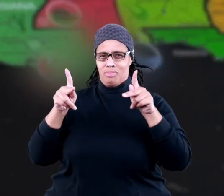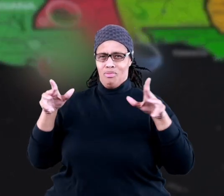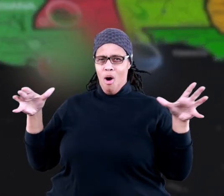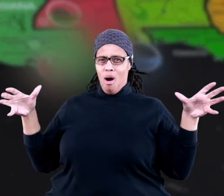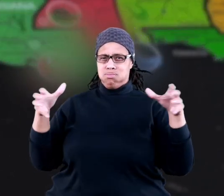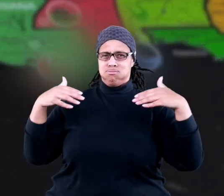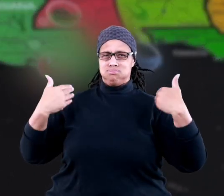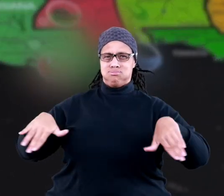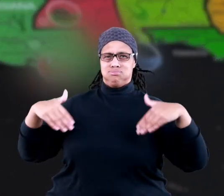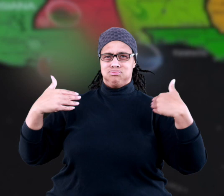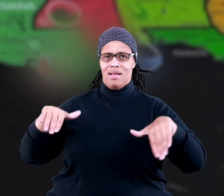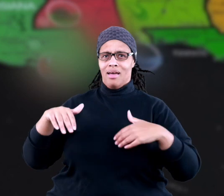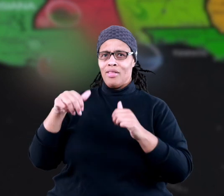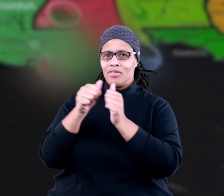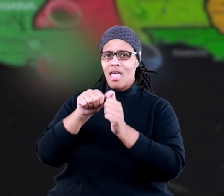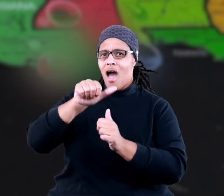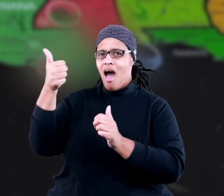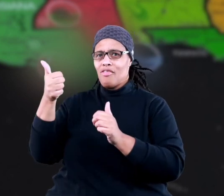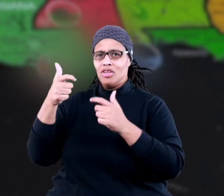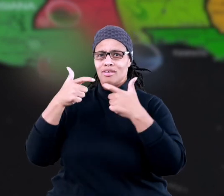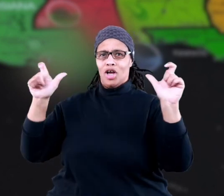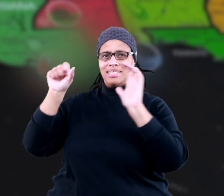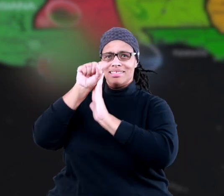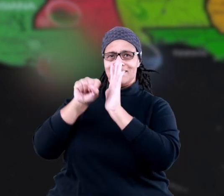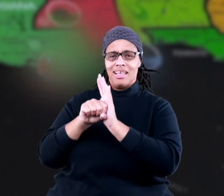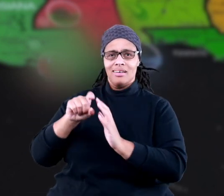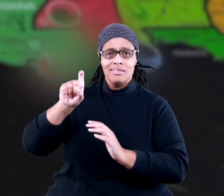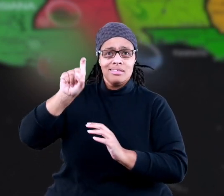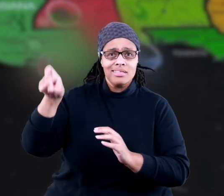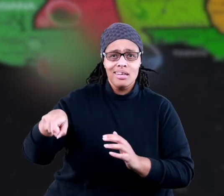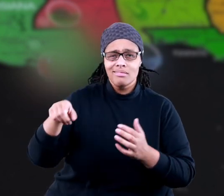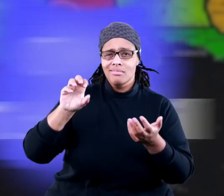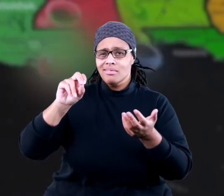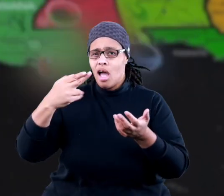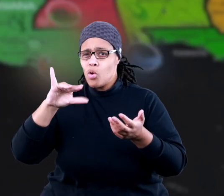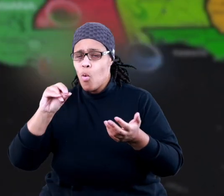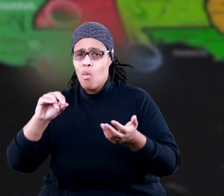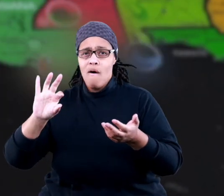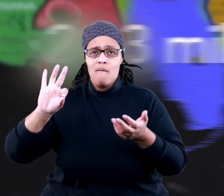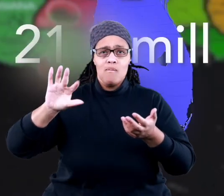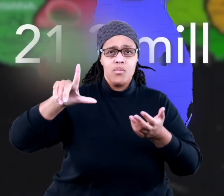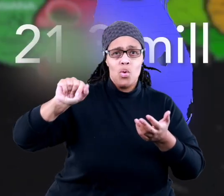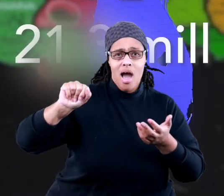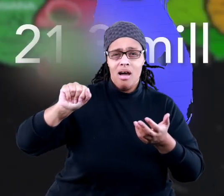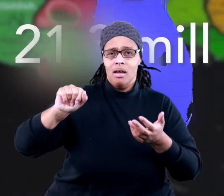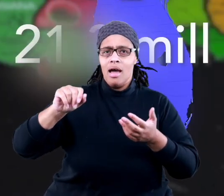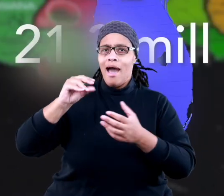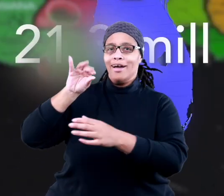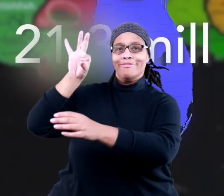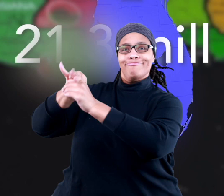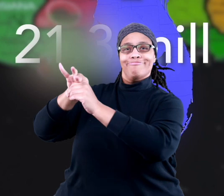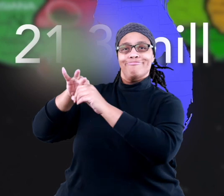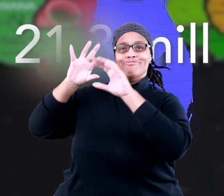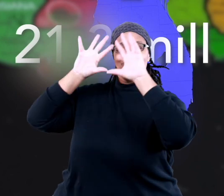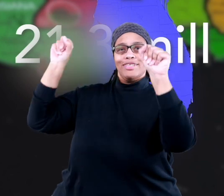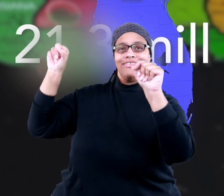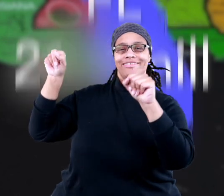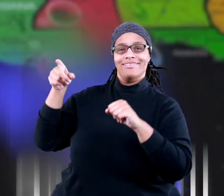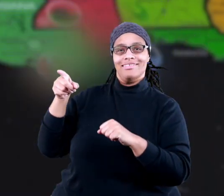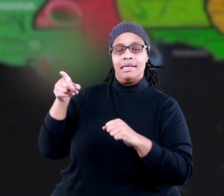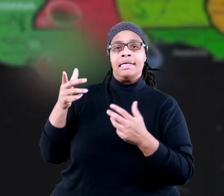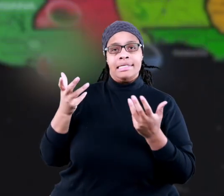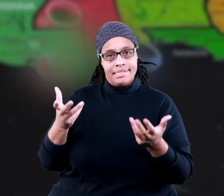of people, could get together with other large states like Texas, Ohio, and Florida and choose the